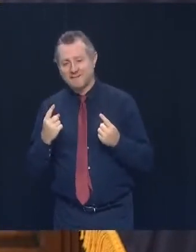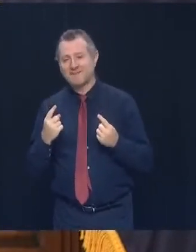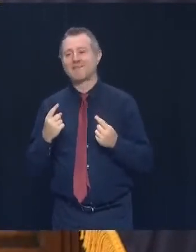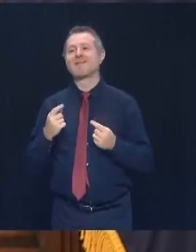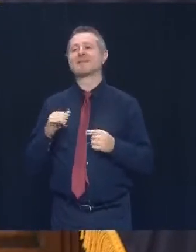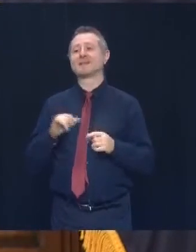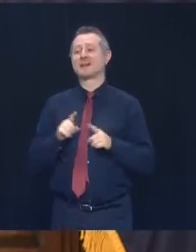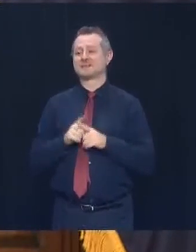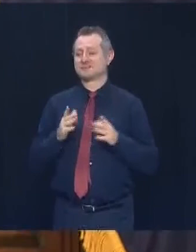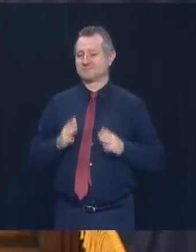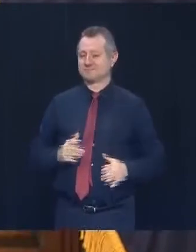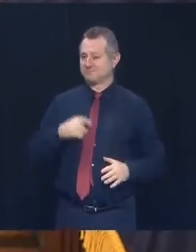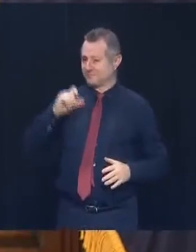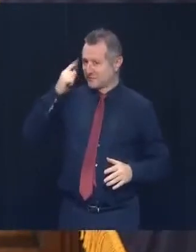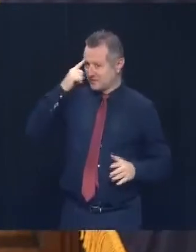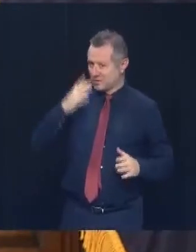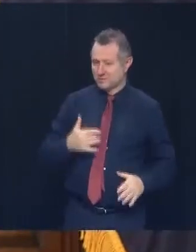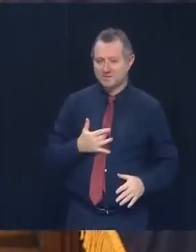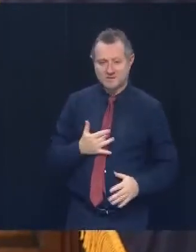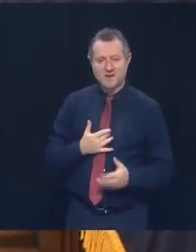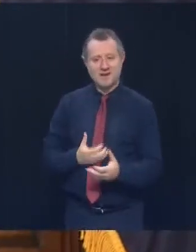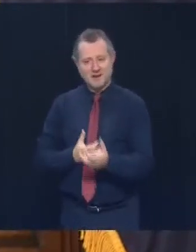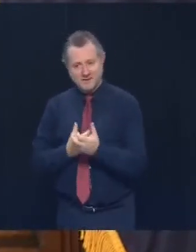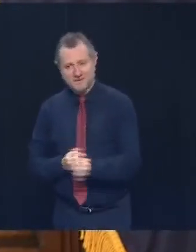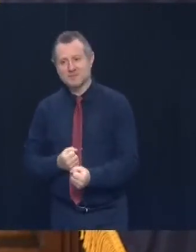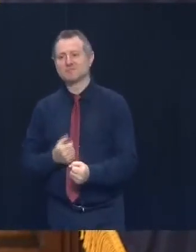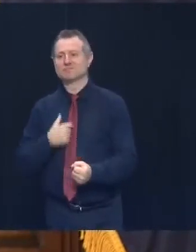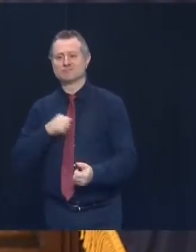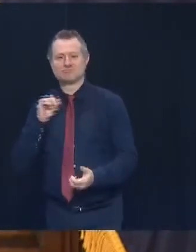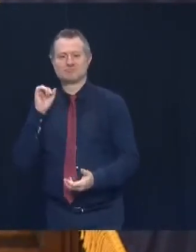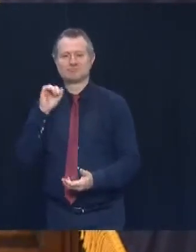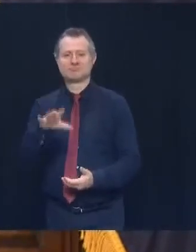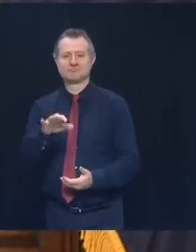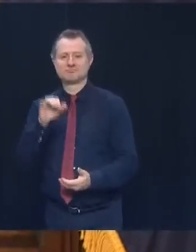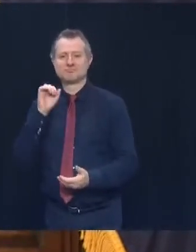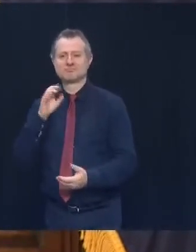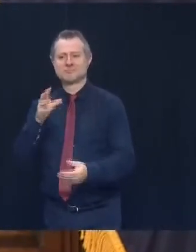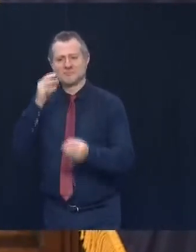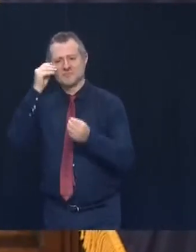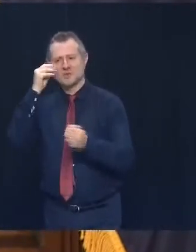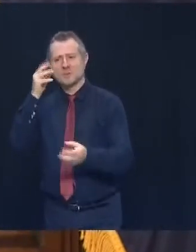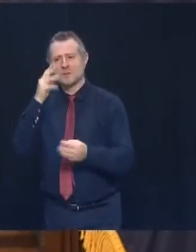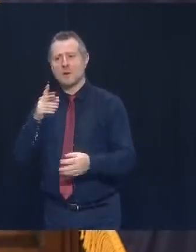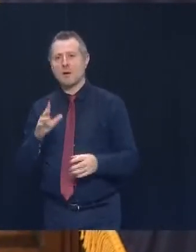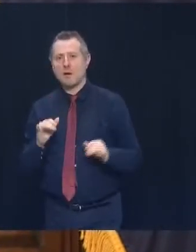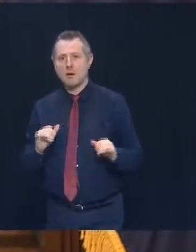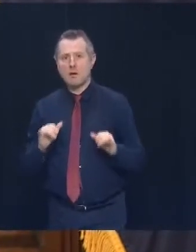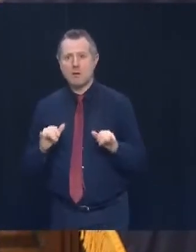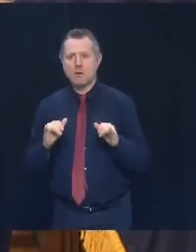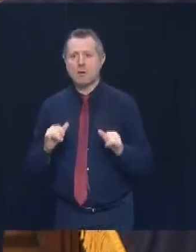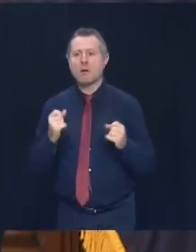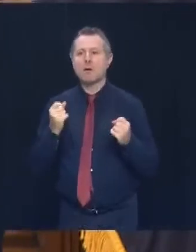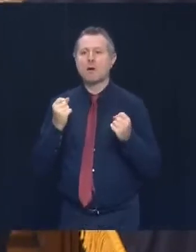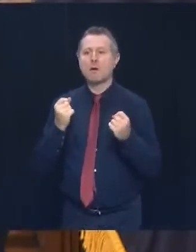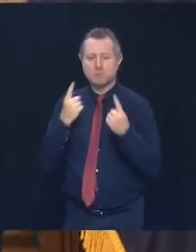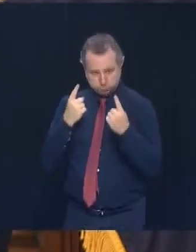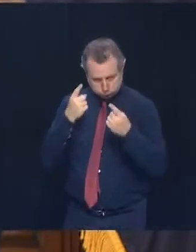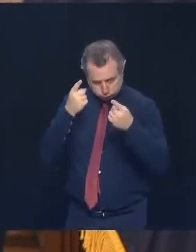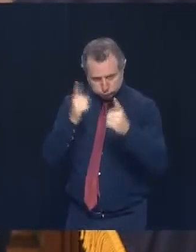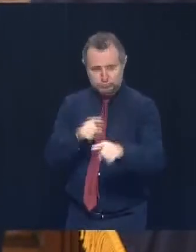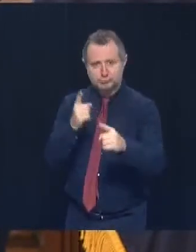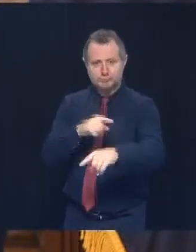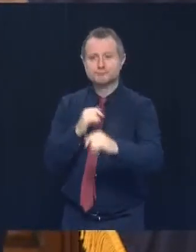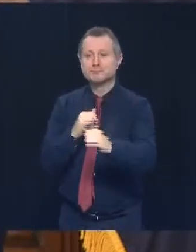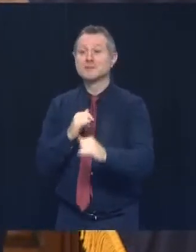information that helped lead to that conclusion. But it is their conclusion. And were